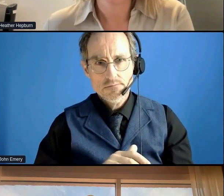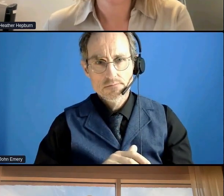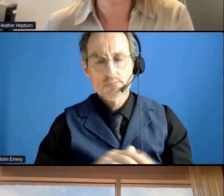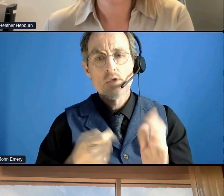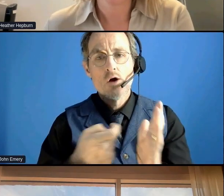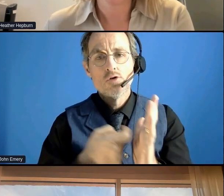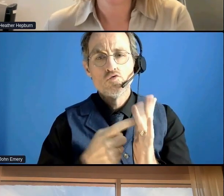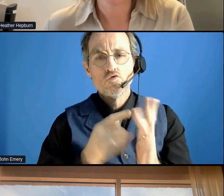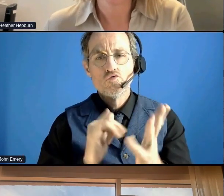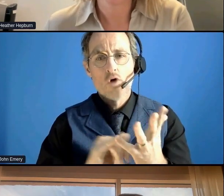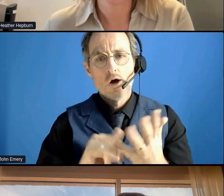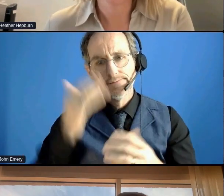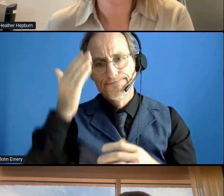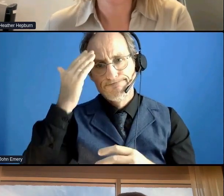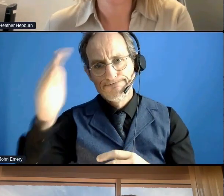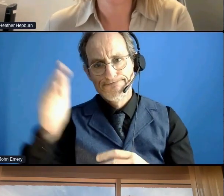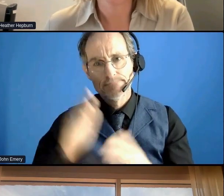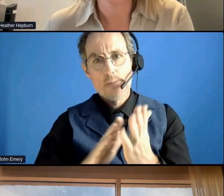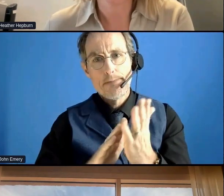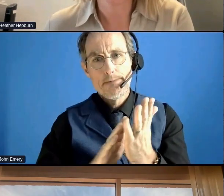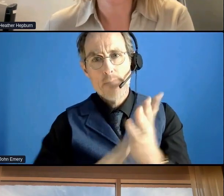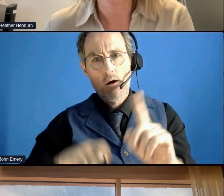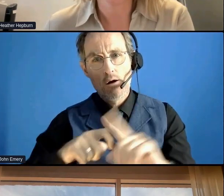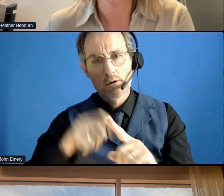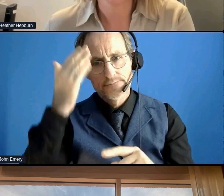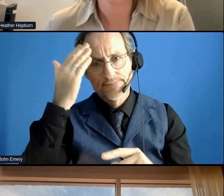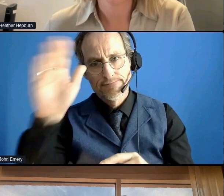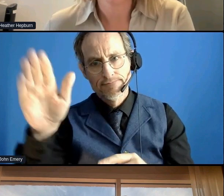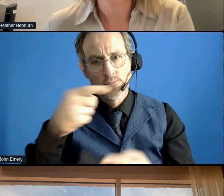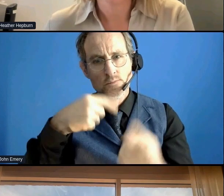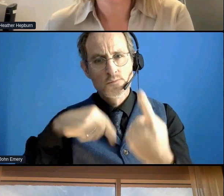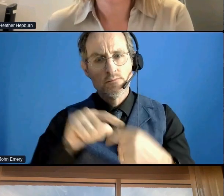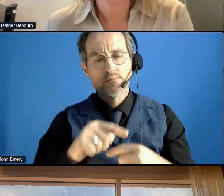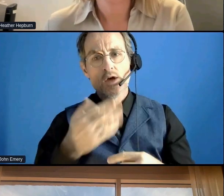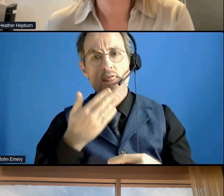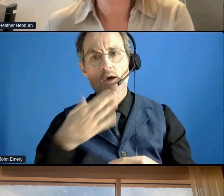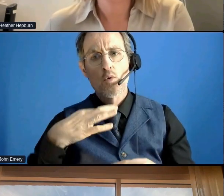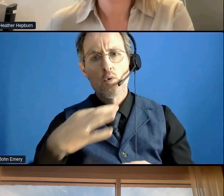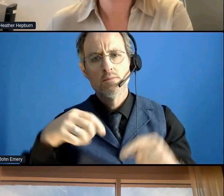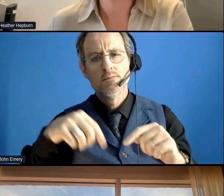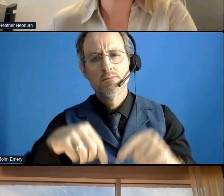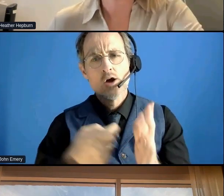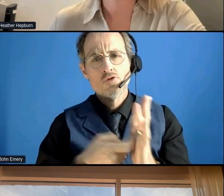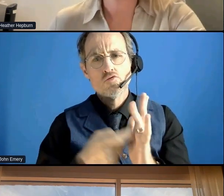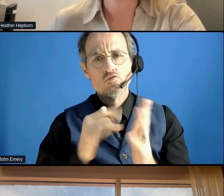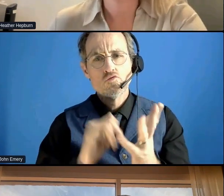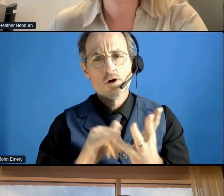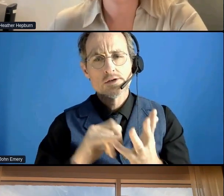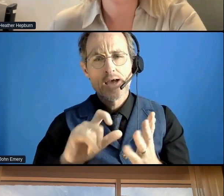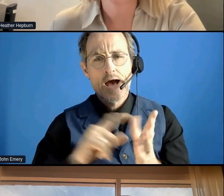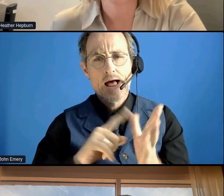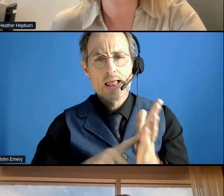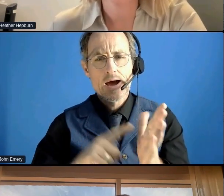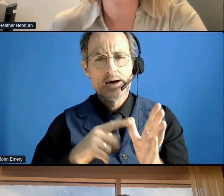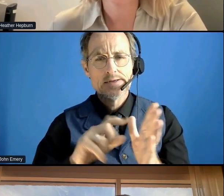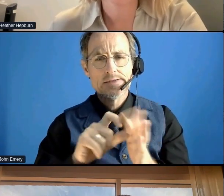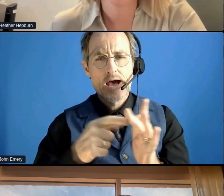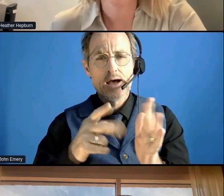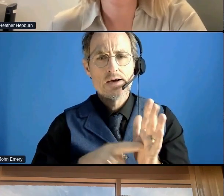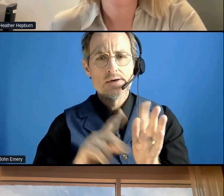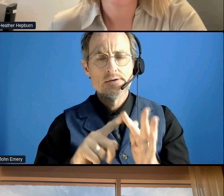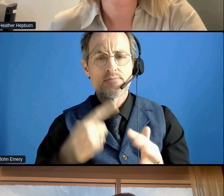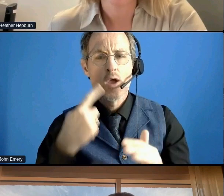Sure. Hi, Mark. Hi, everyone. Thanks for having me today. My name is Ross Calladine. I'm a middle-aged, white,